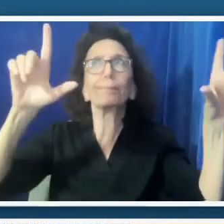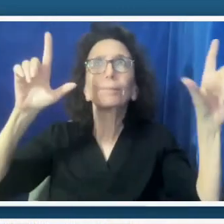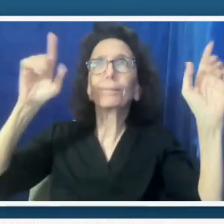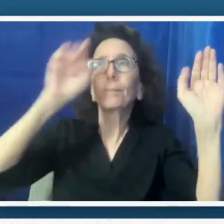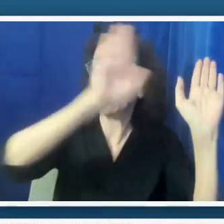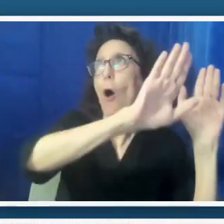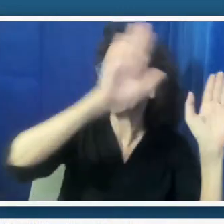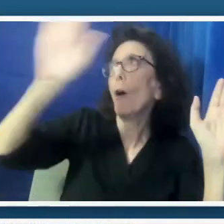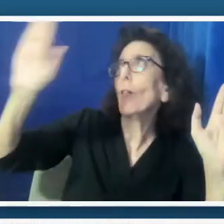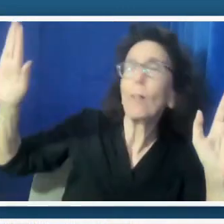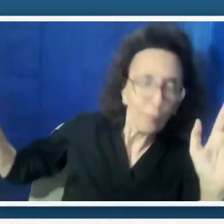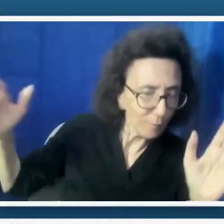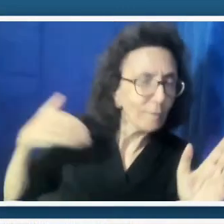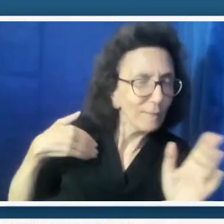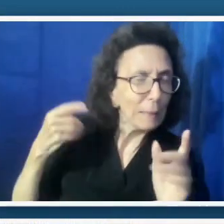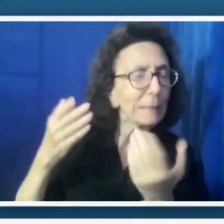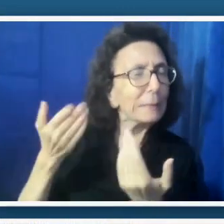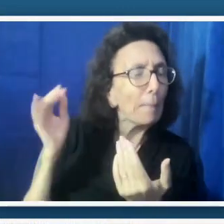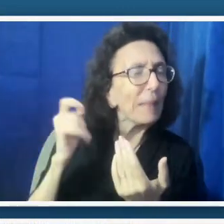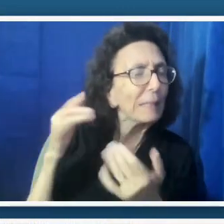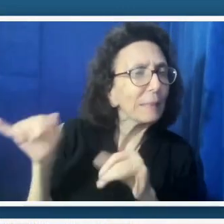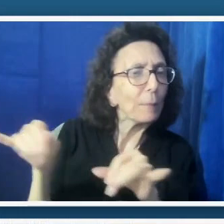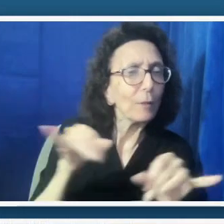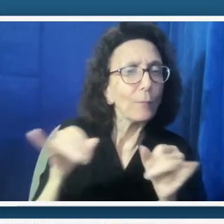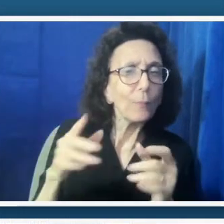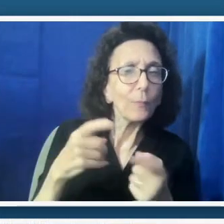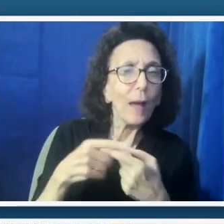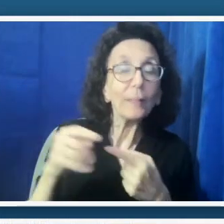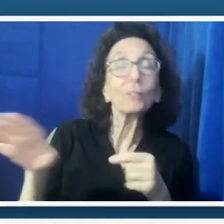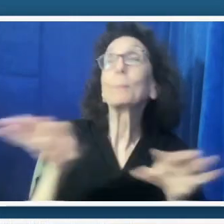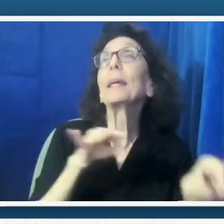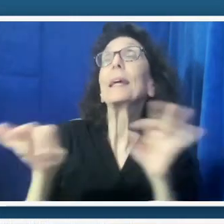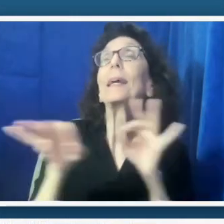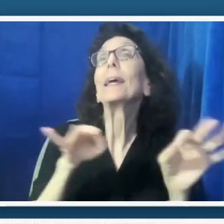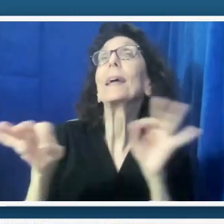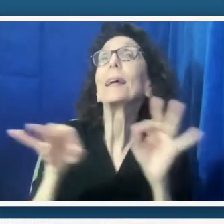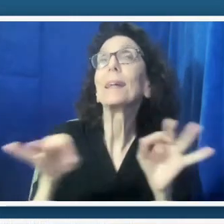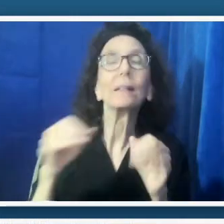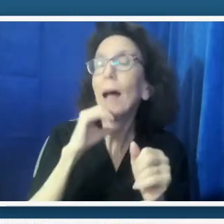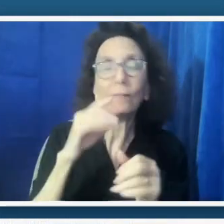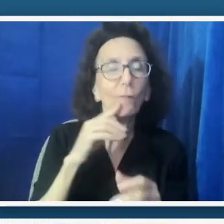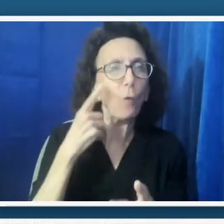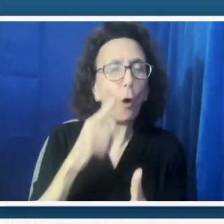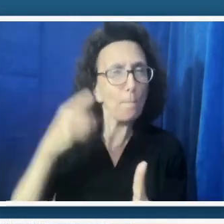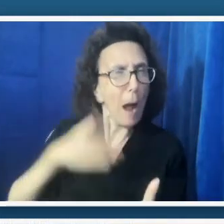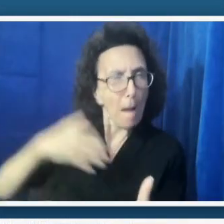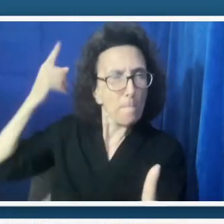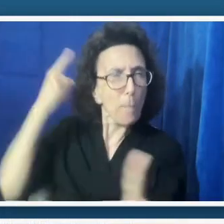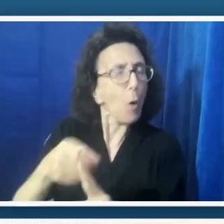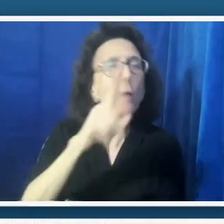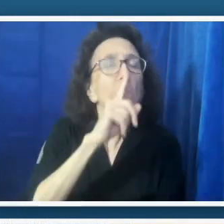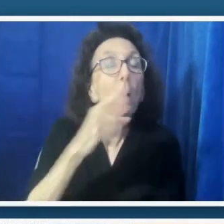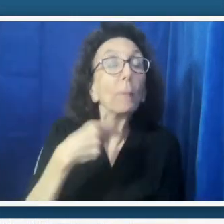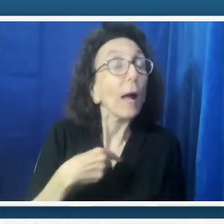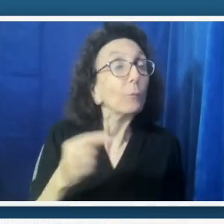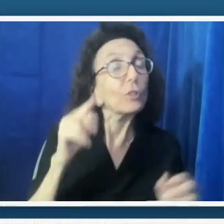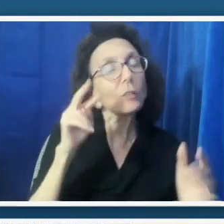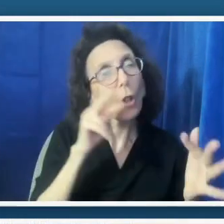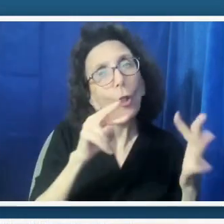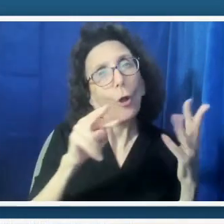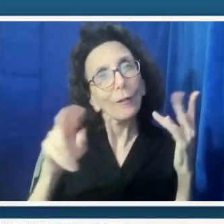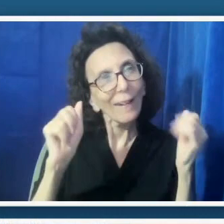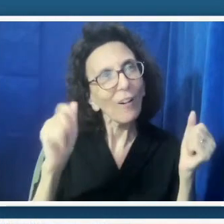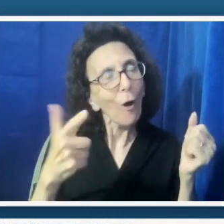one-offs that are, proving whatever point I might be trying to make. Right. Really, as just looking through this large body of